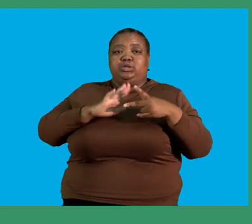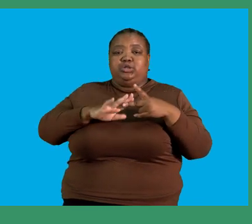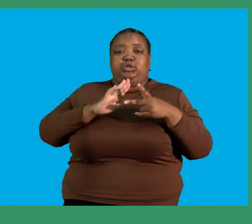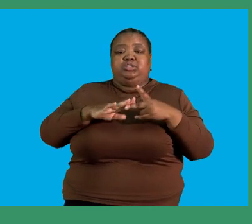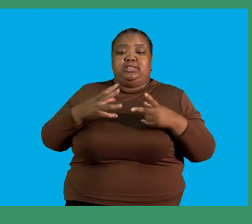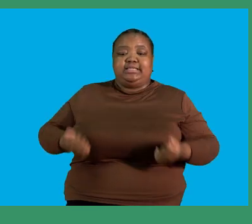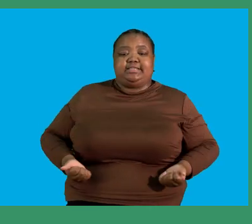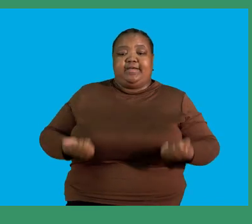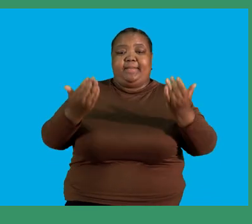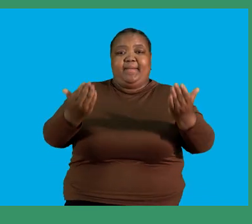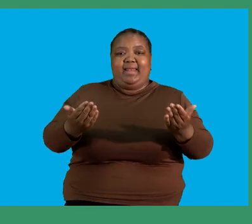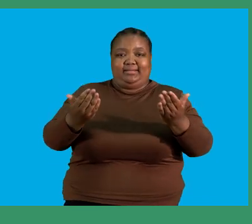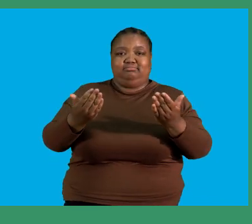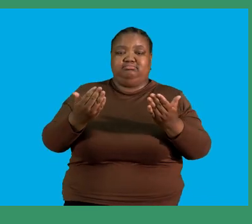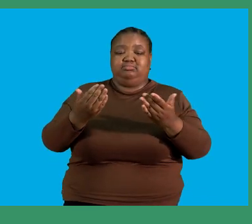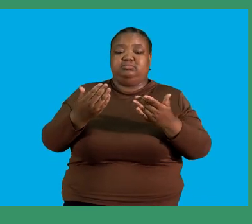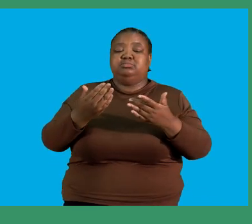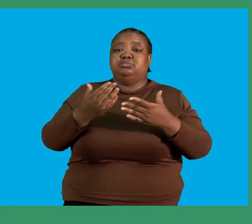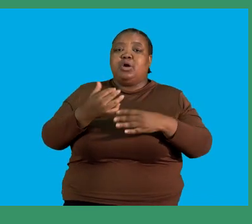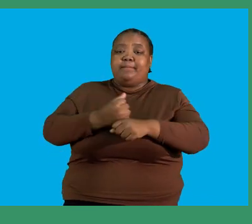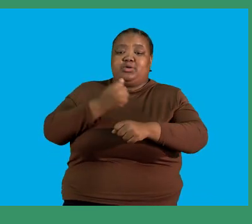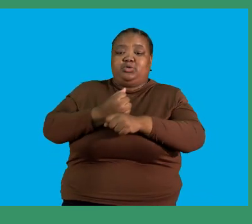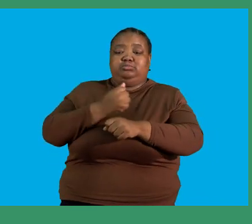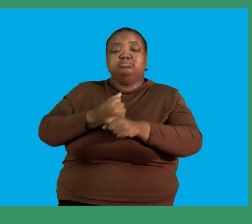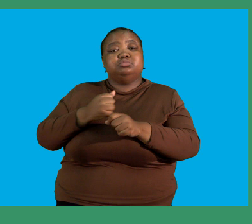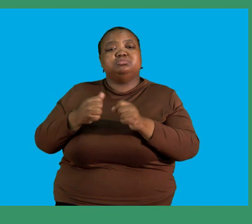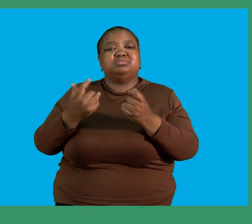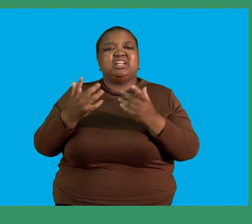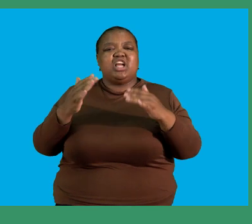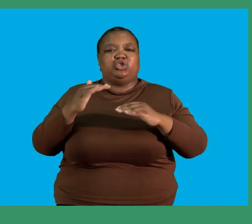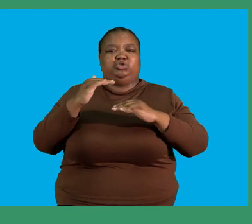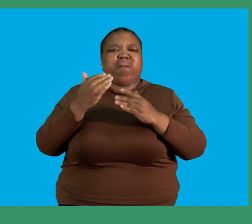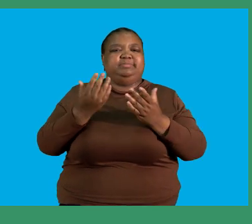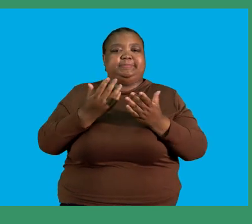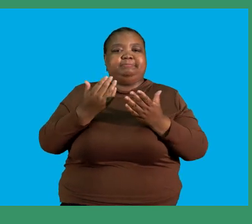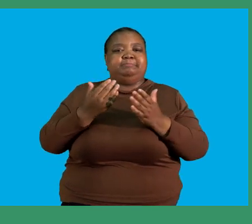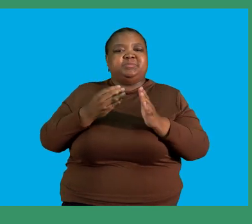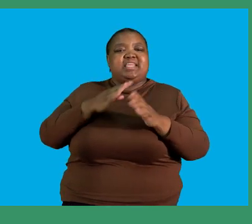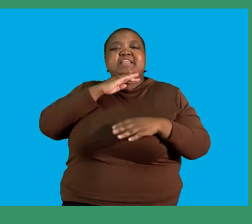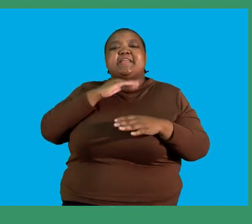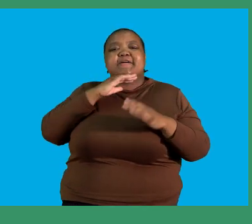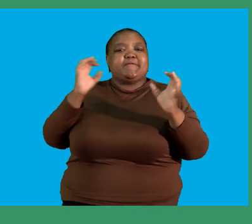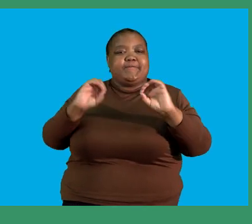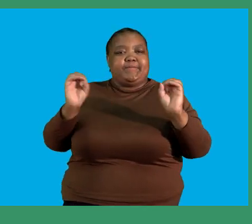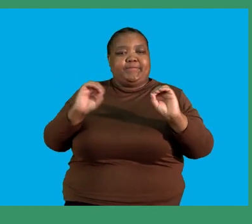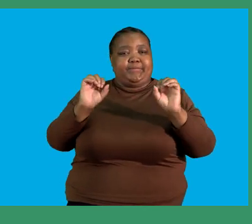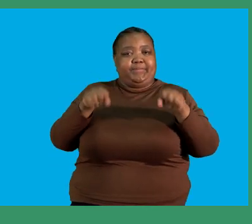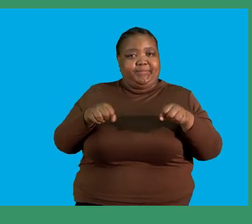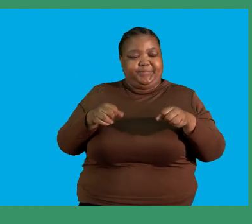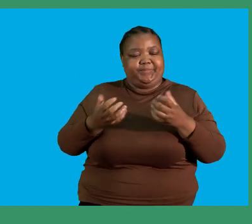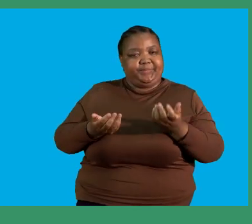are the people that produce or give us the product that we use or that we sell to our own